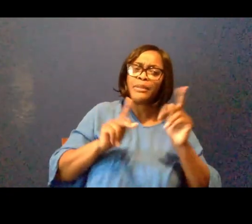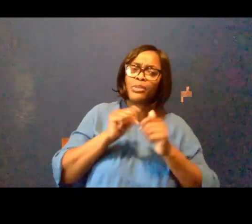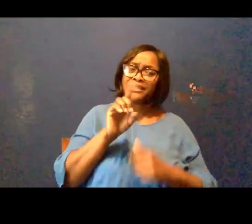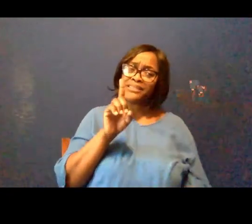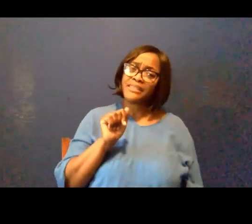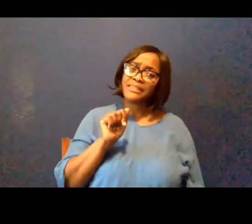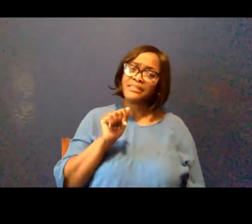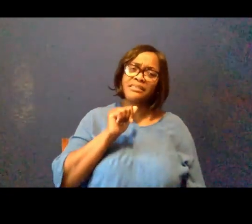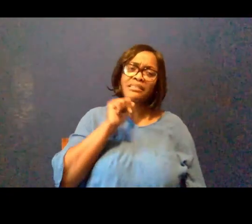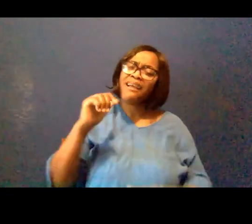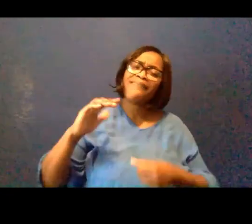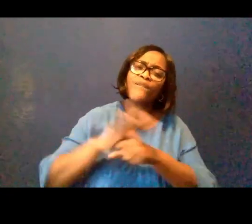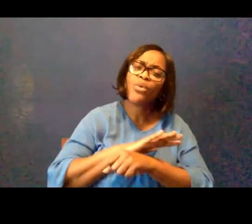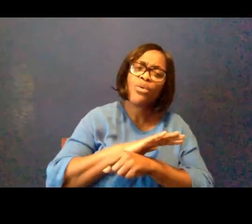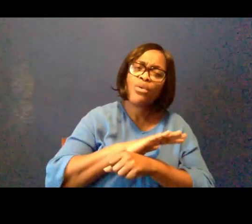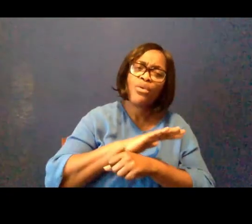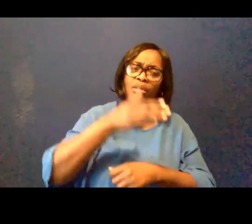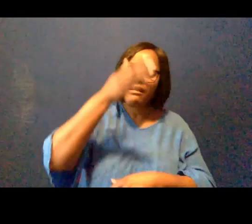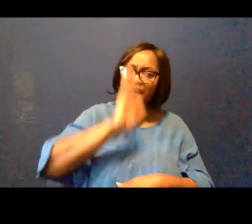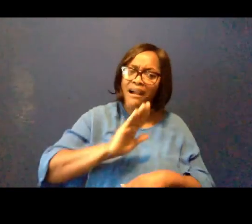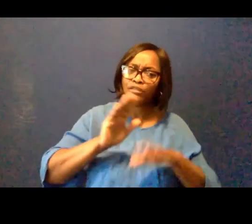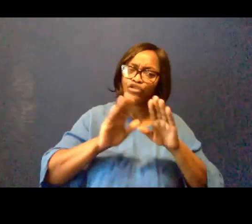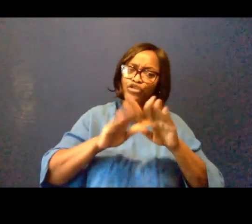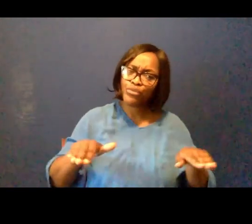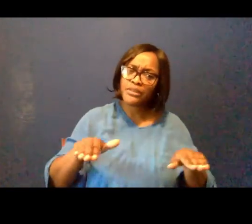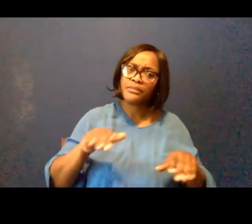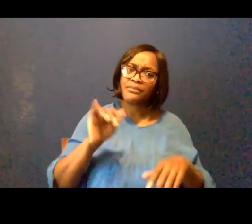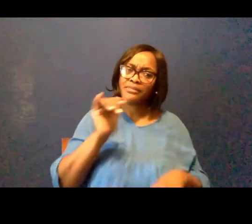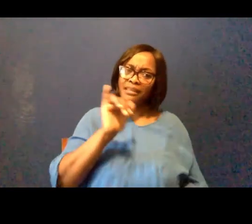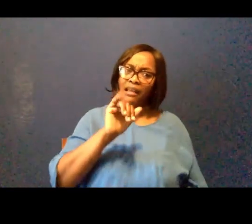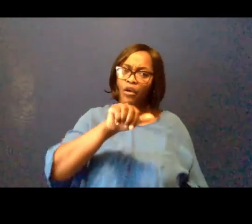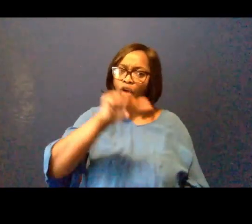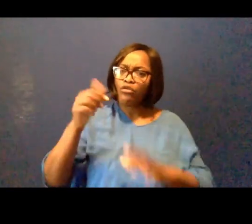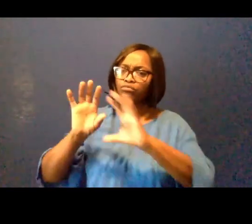that before I die,